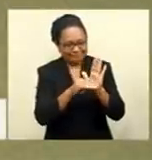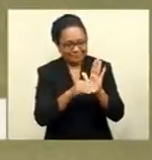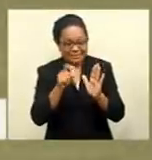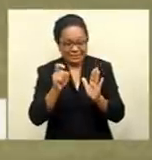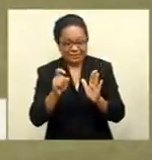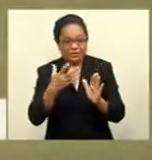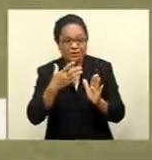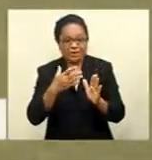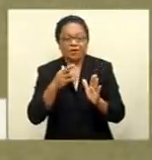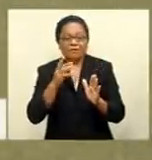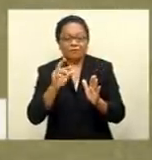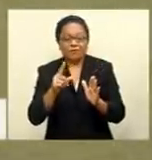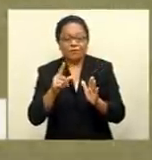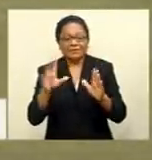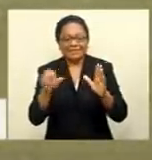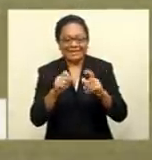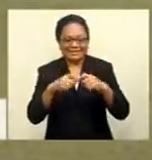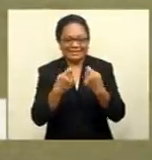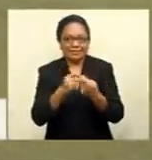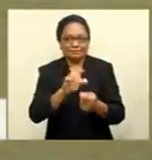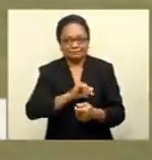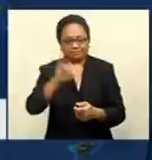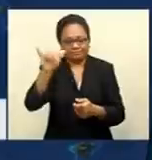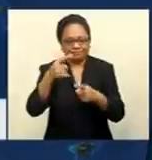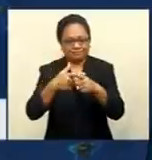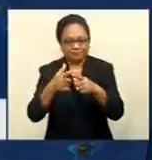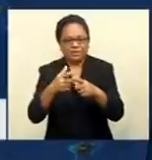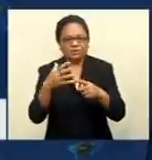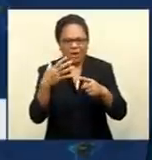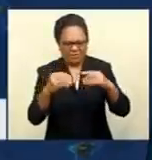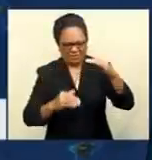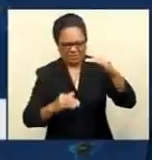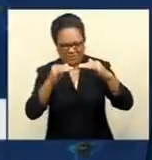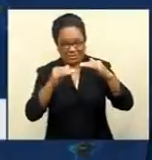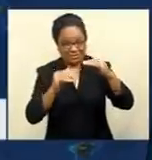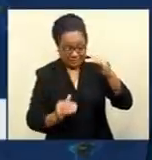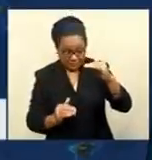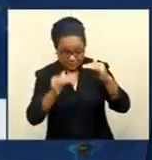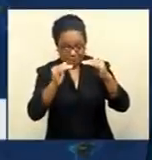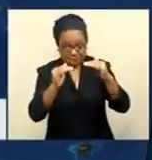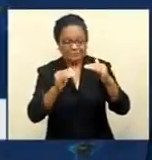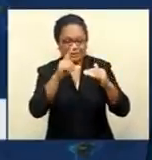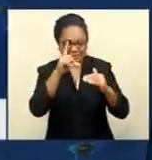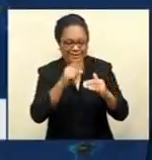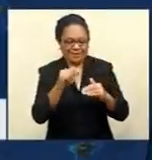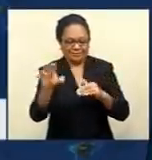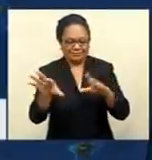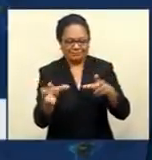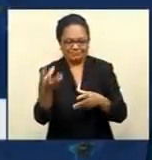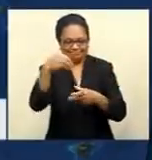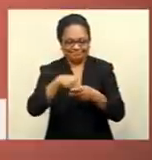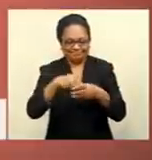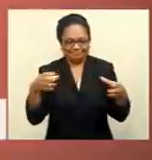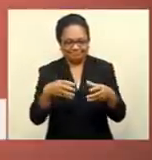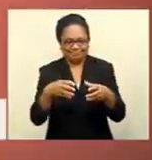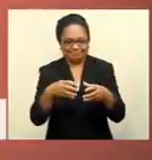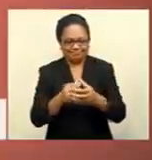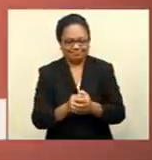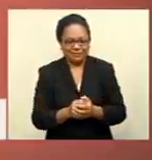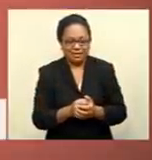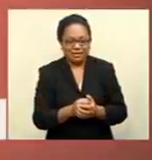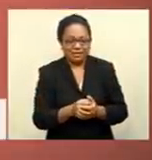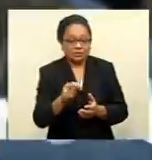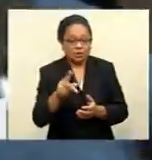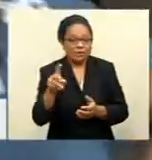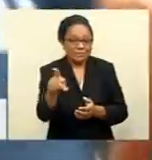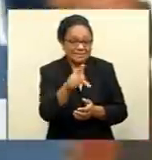to Birmingham. We have a minimum qualification criteria for each of the different types of games. So for the